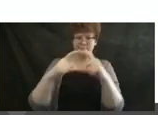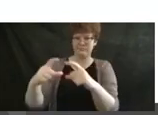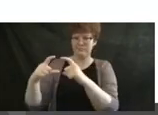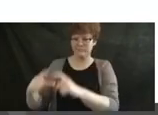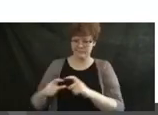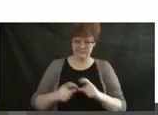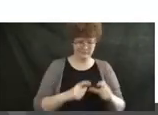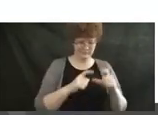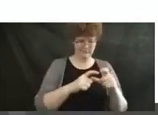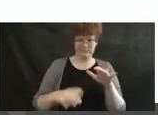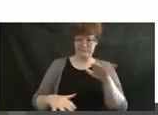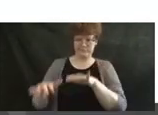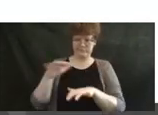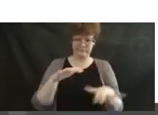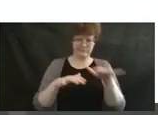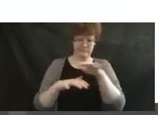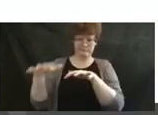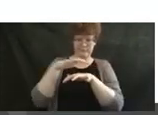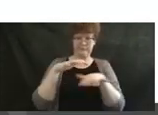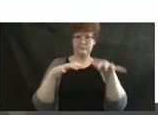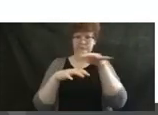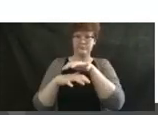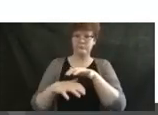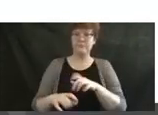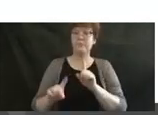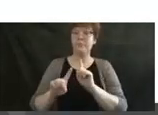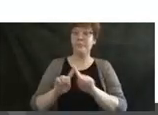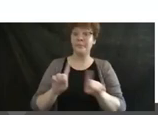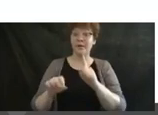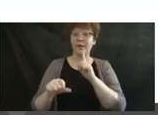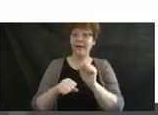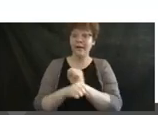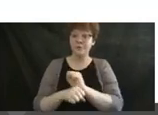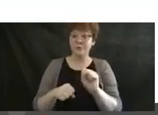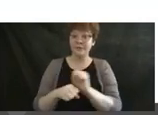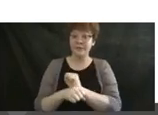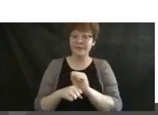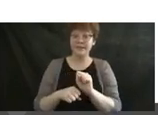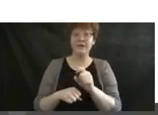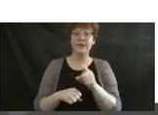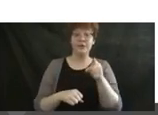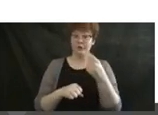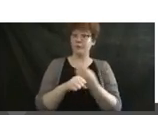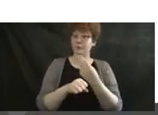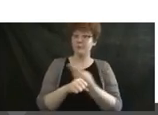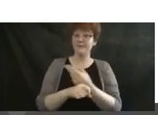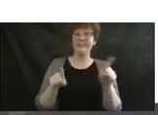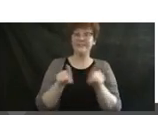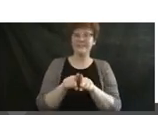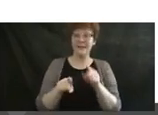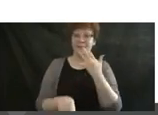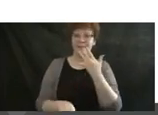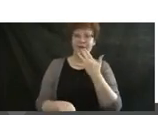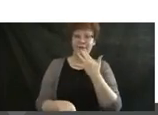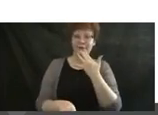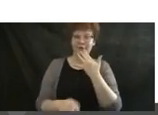shapes on top of this. But in fact, it is when you use the same color, what